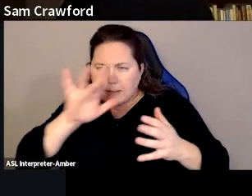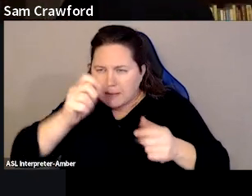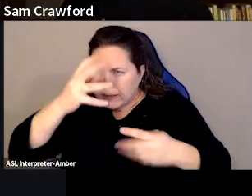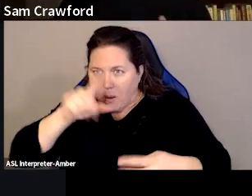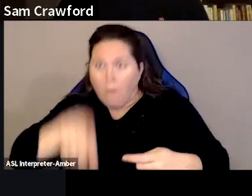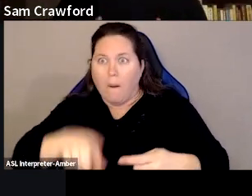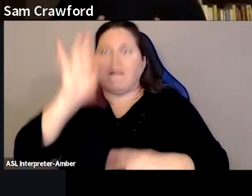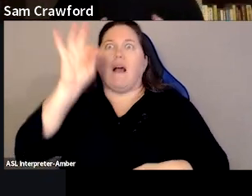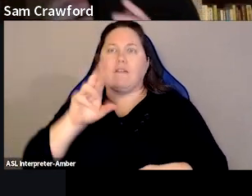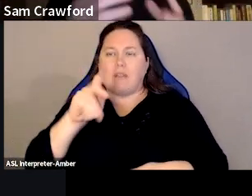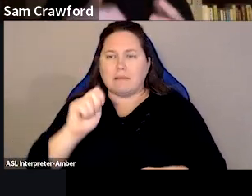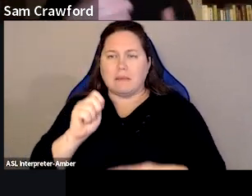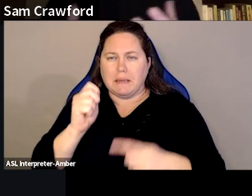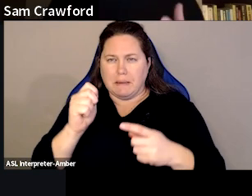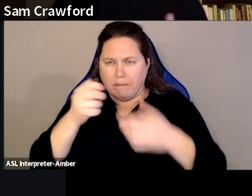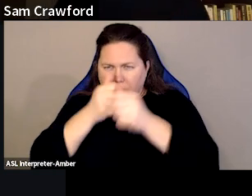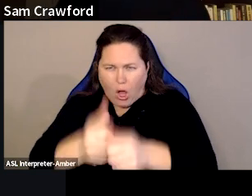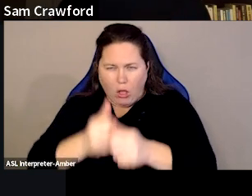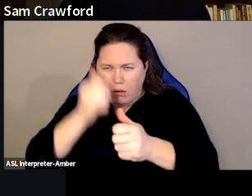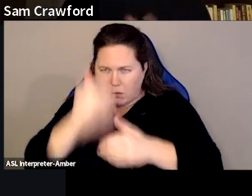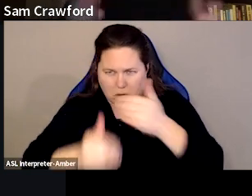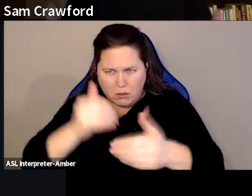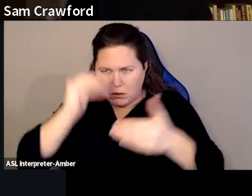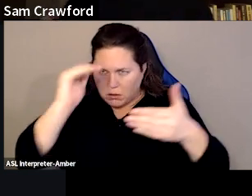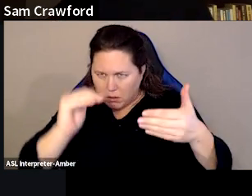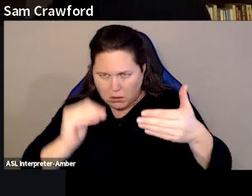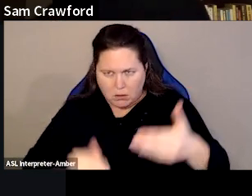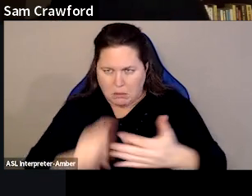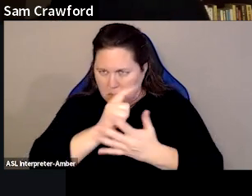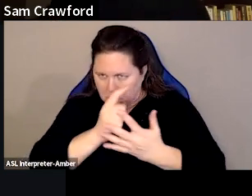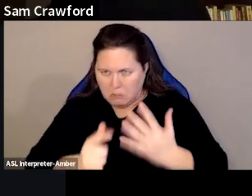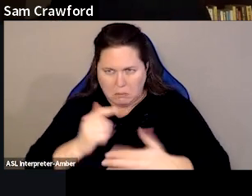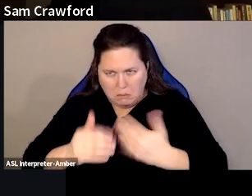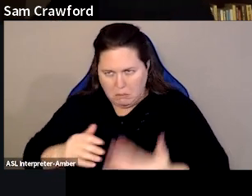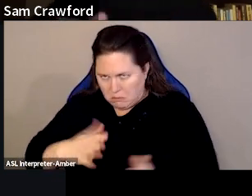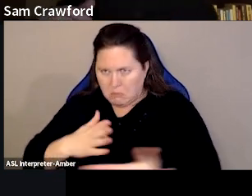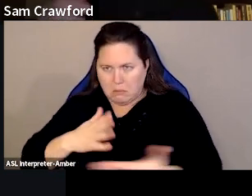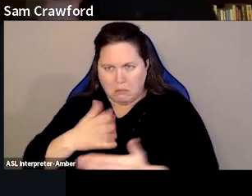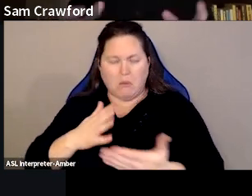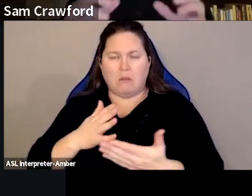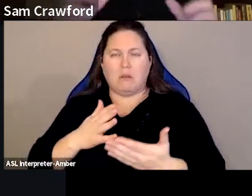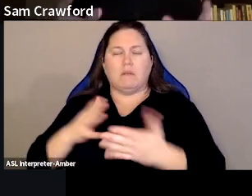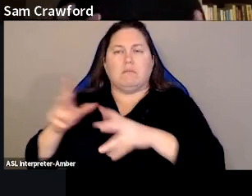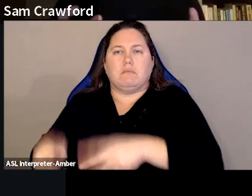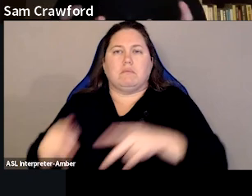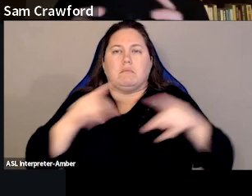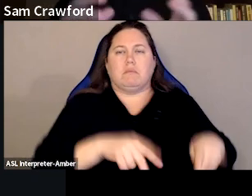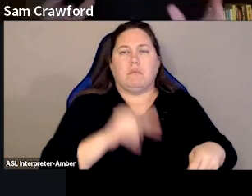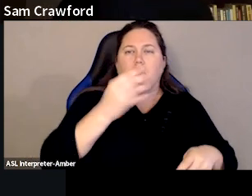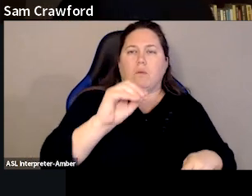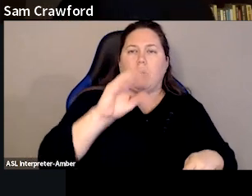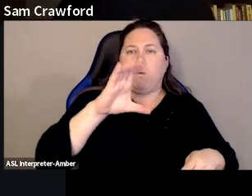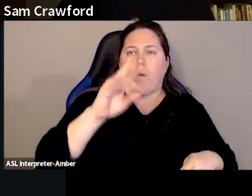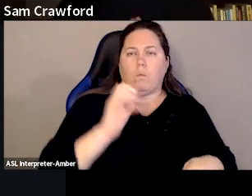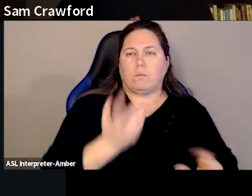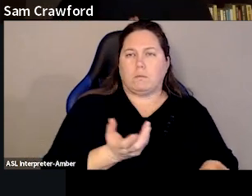same ingredients, and it's exactly the same story for no code. Hopefully that anecdote